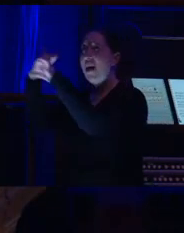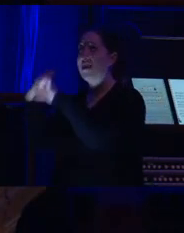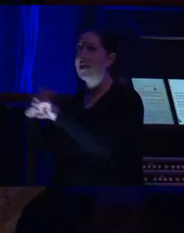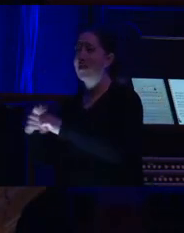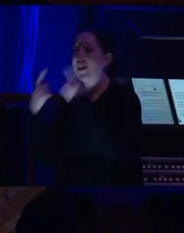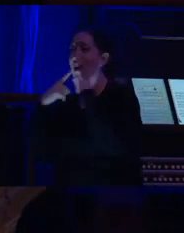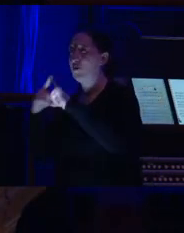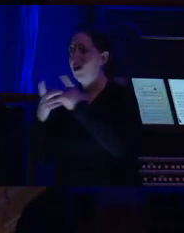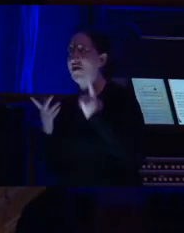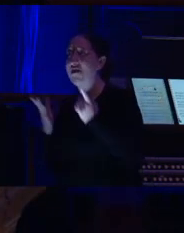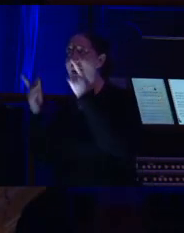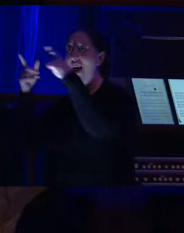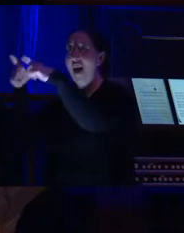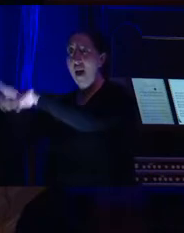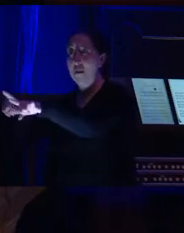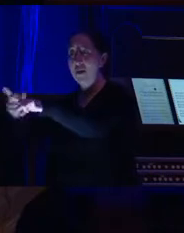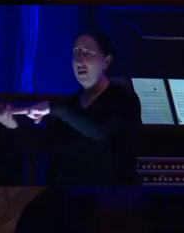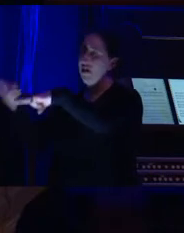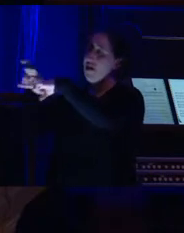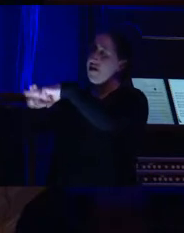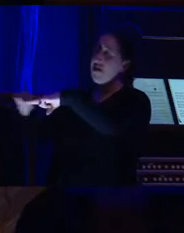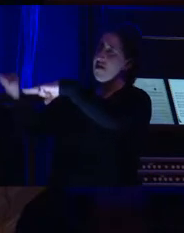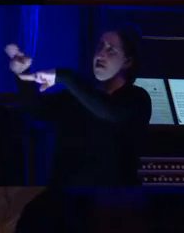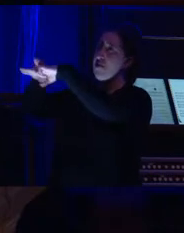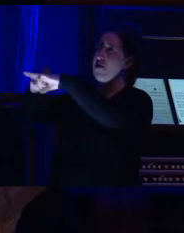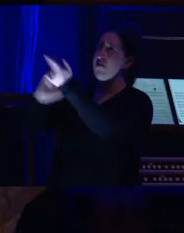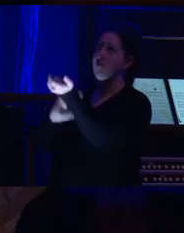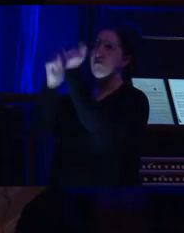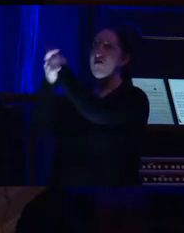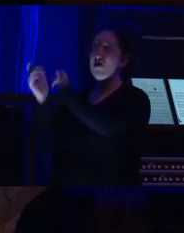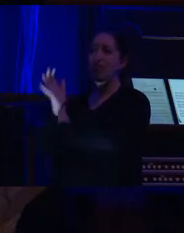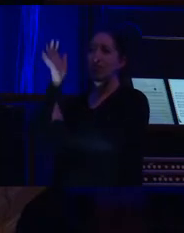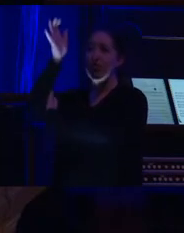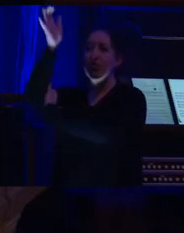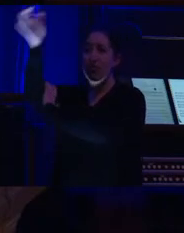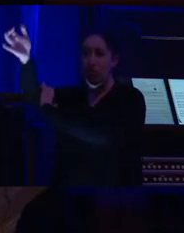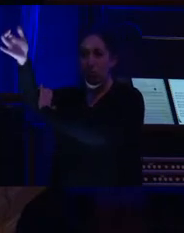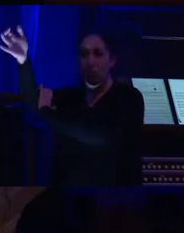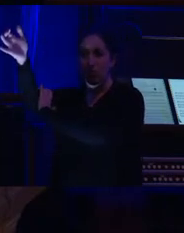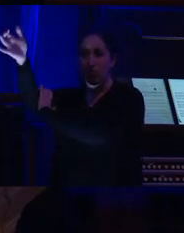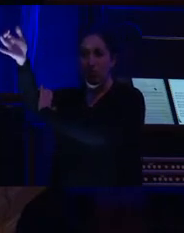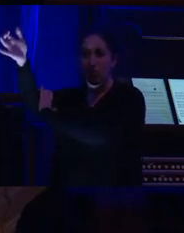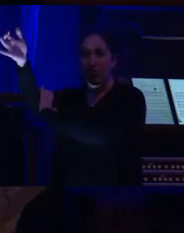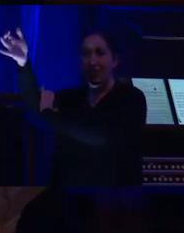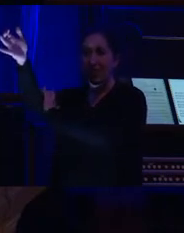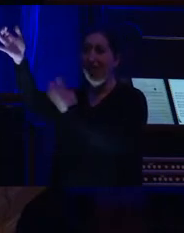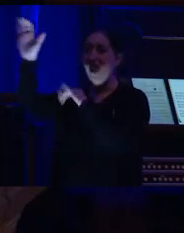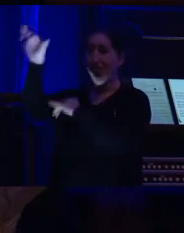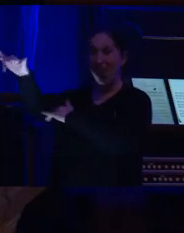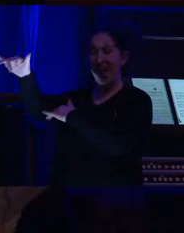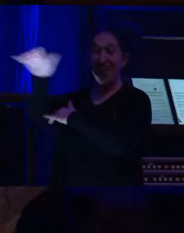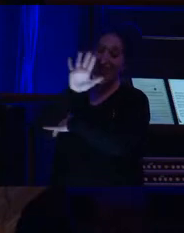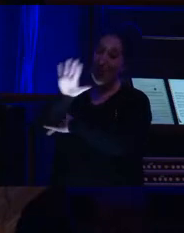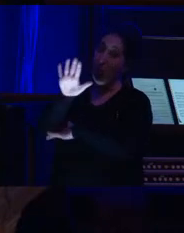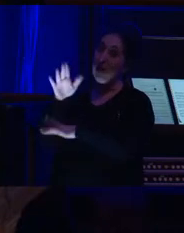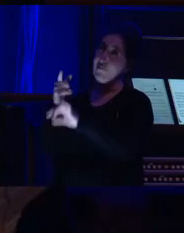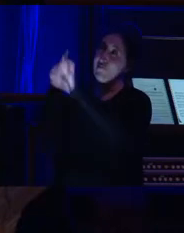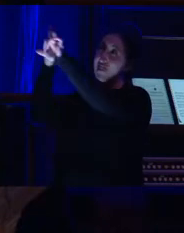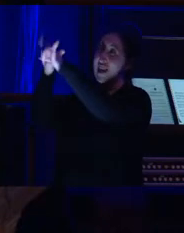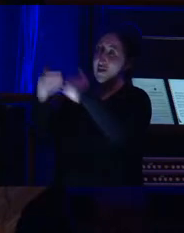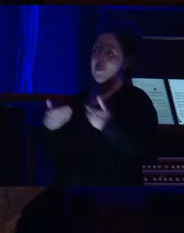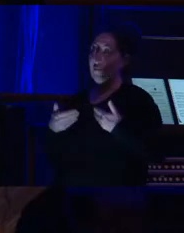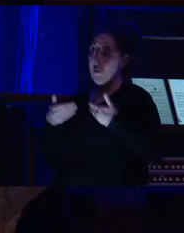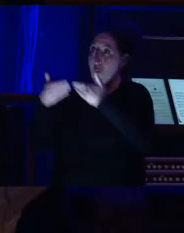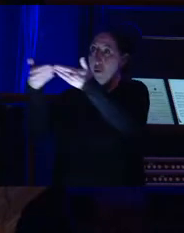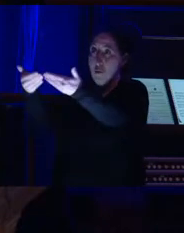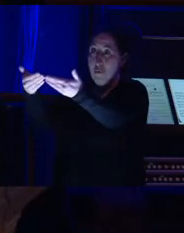work and on which to build into a different future, that, Santa, is the task before you.